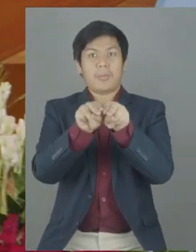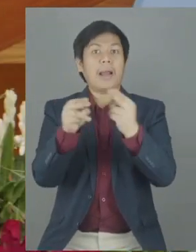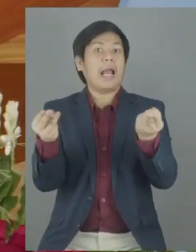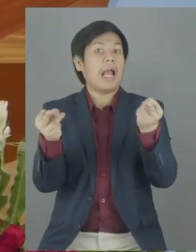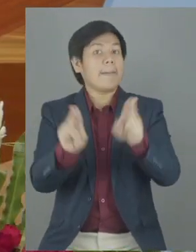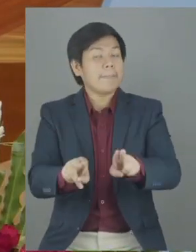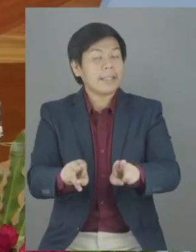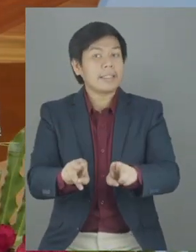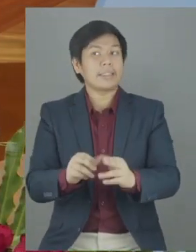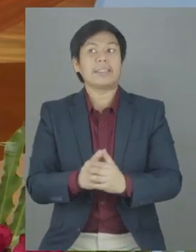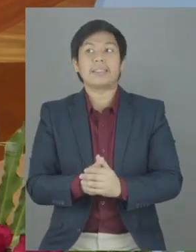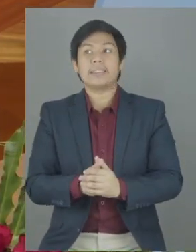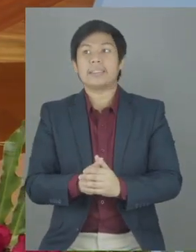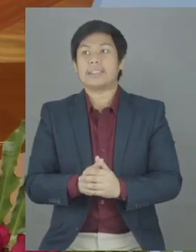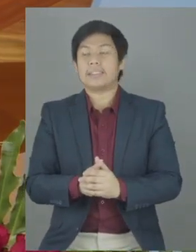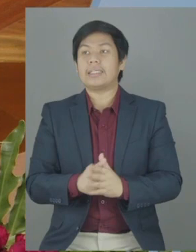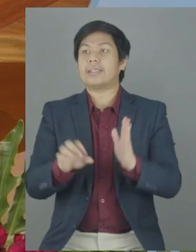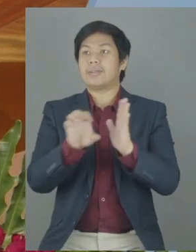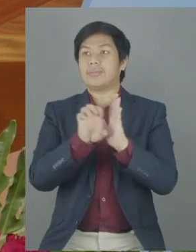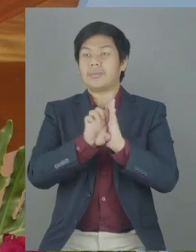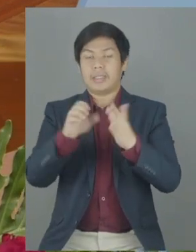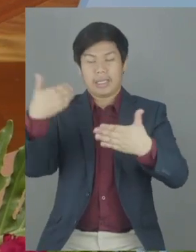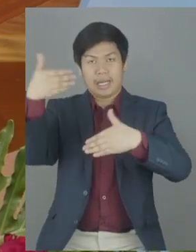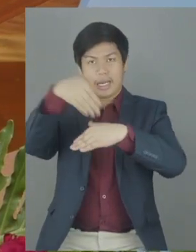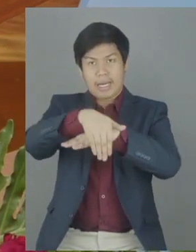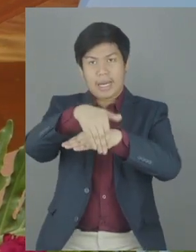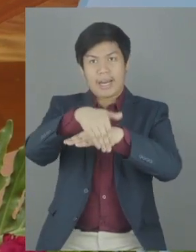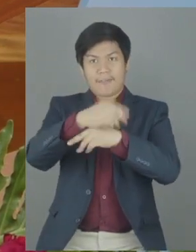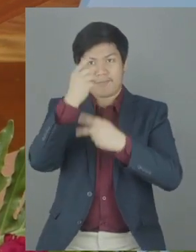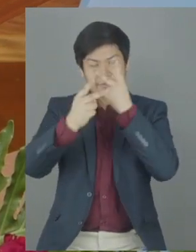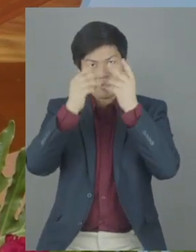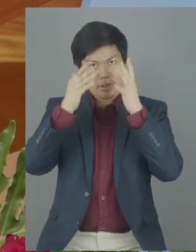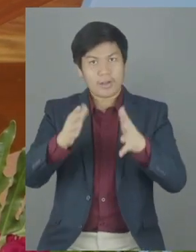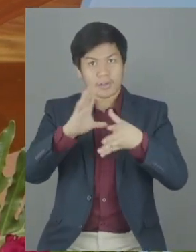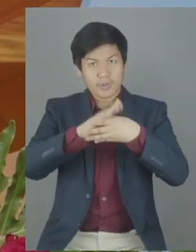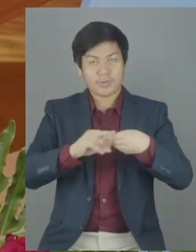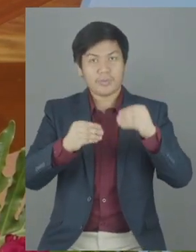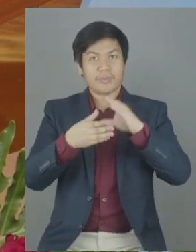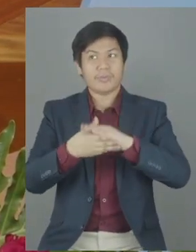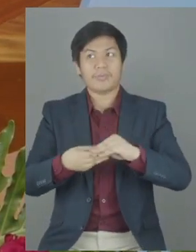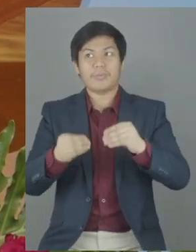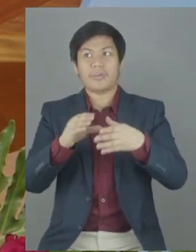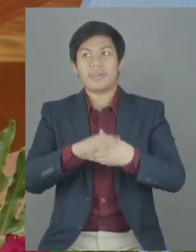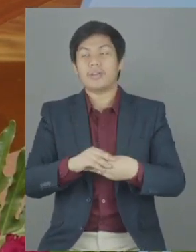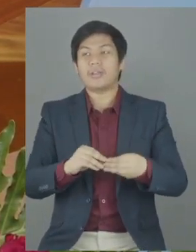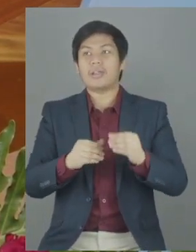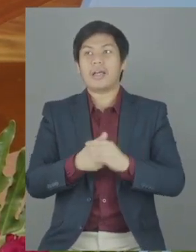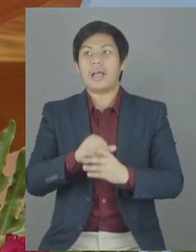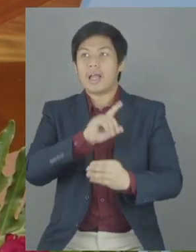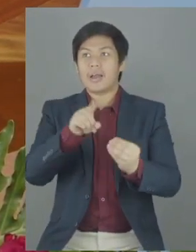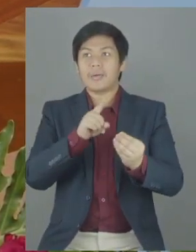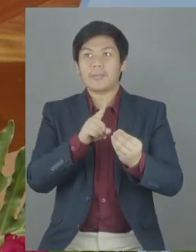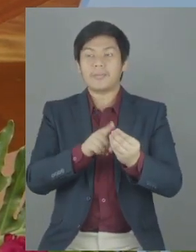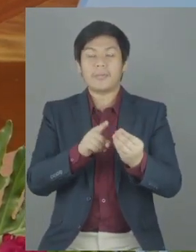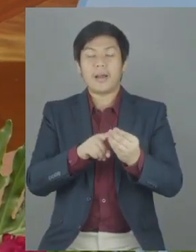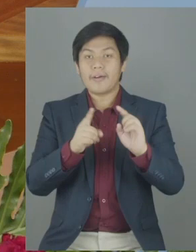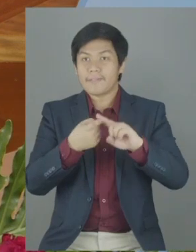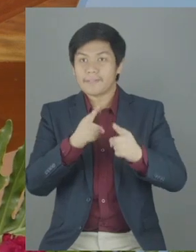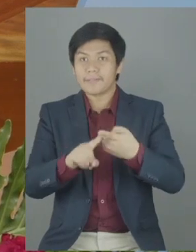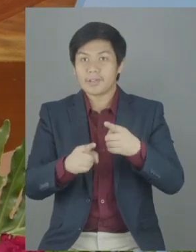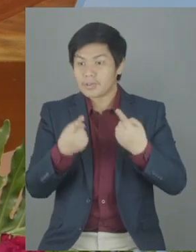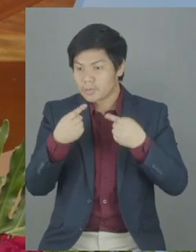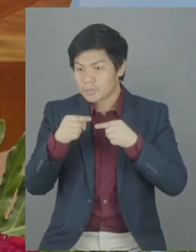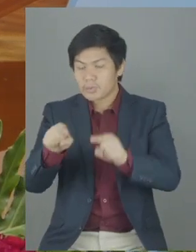the parable of the midnight visitor? You can look it up. The midnight visitor talks about hospitality. A friend goes